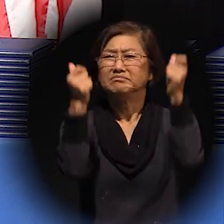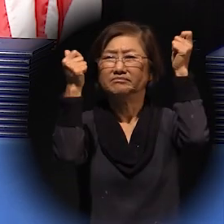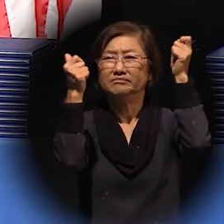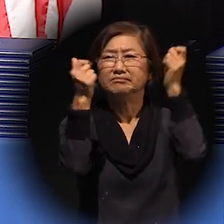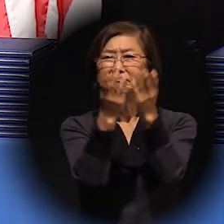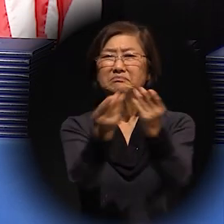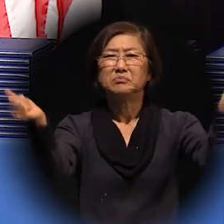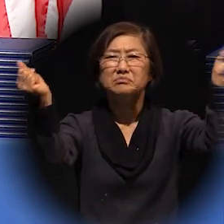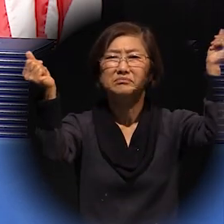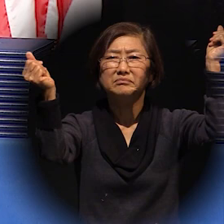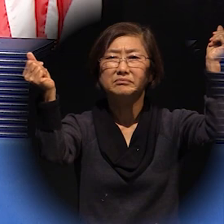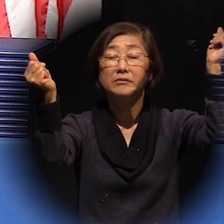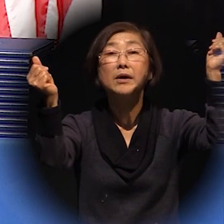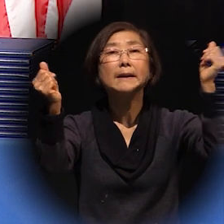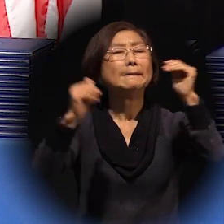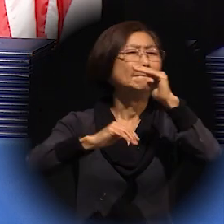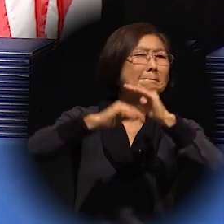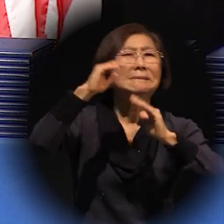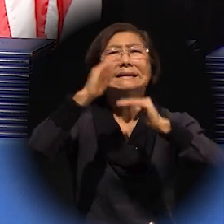overnight.